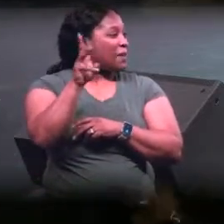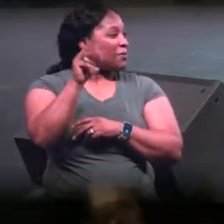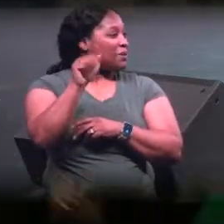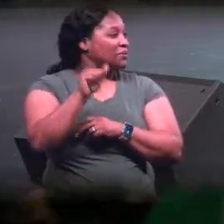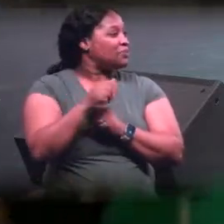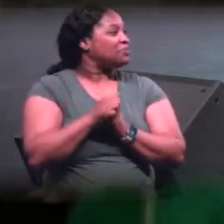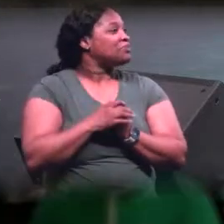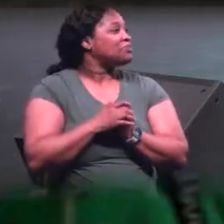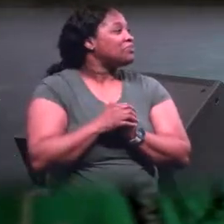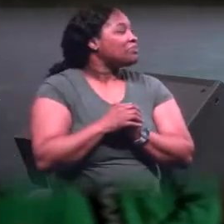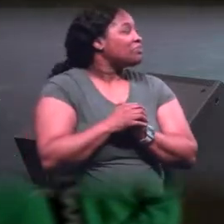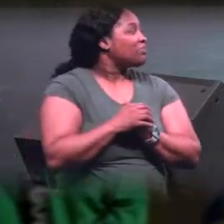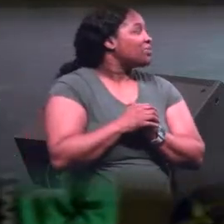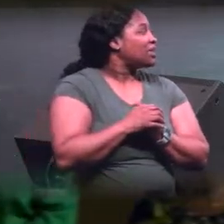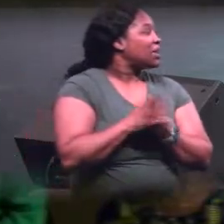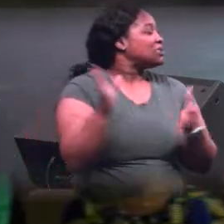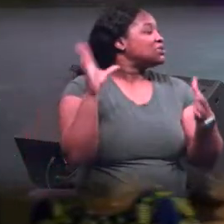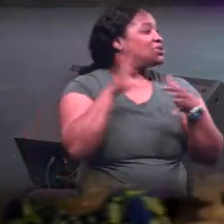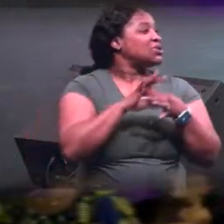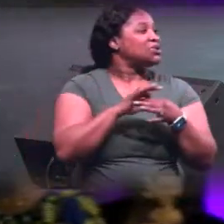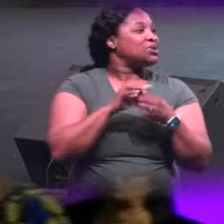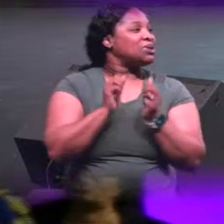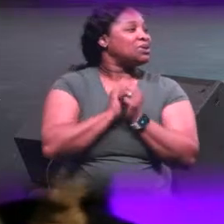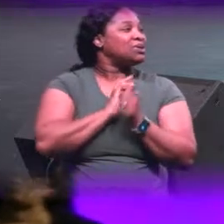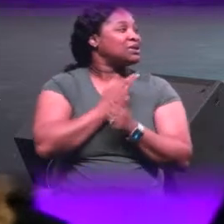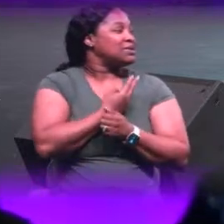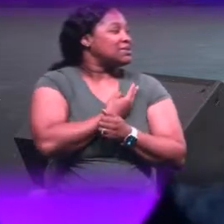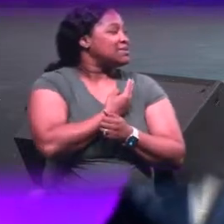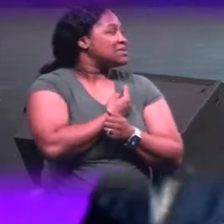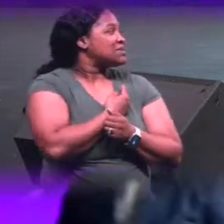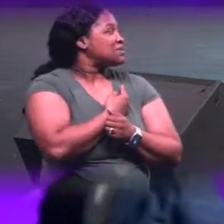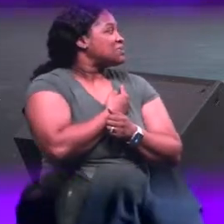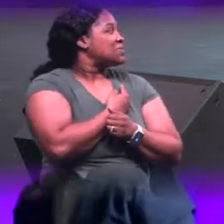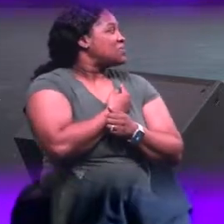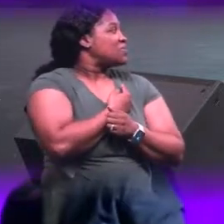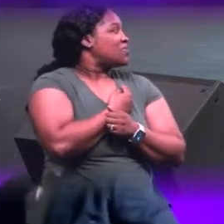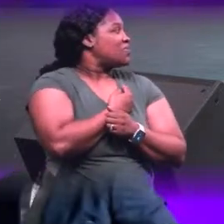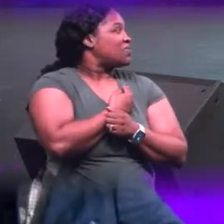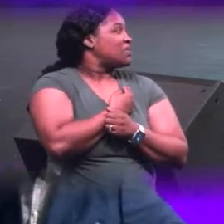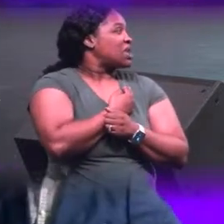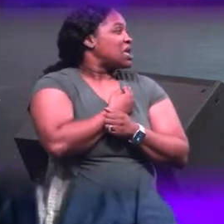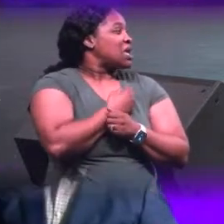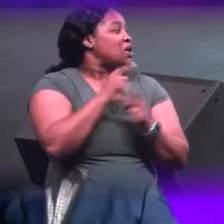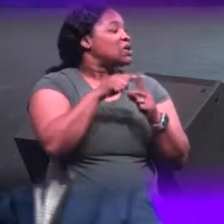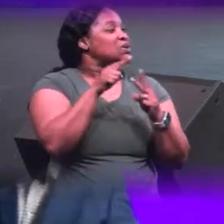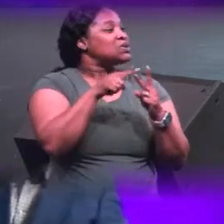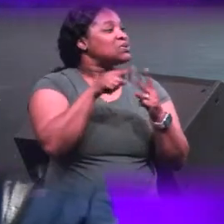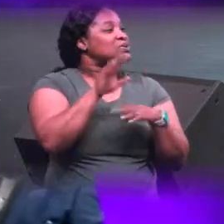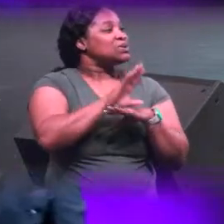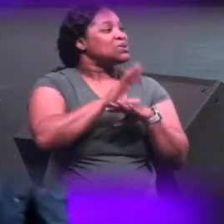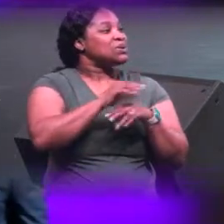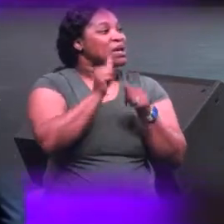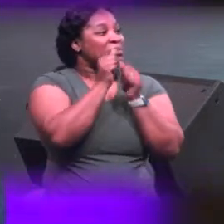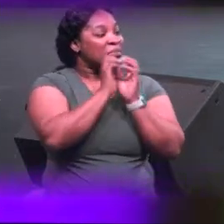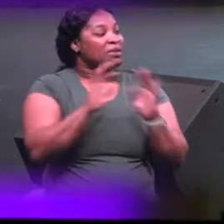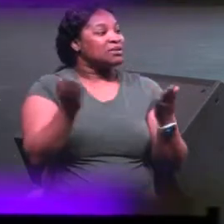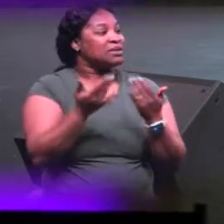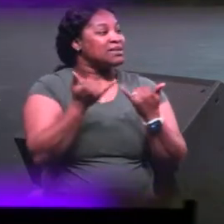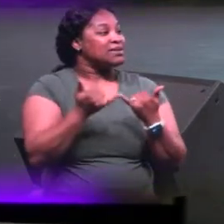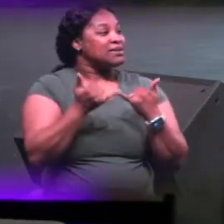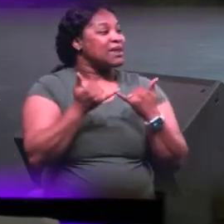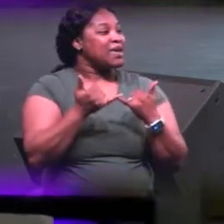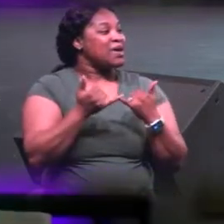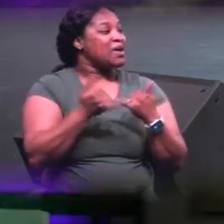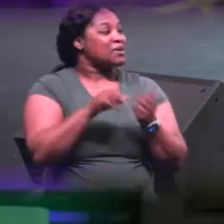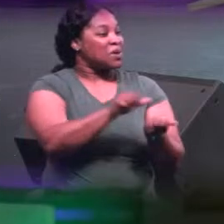Amen. To unite with the Springfield Baptist Church. His two children have been blessed here, and now he's